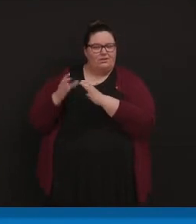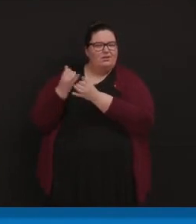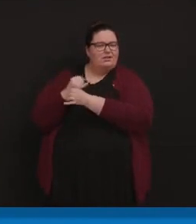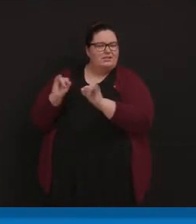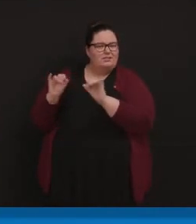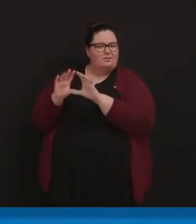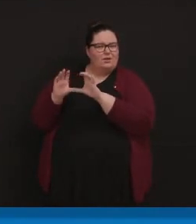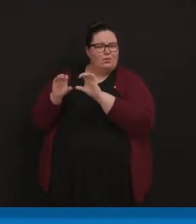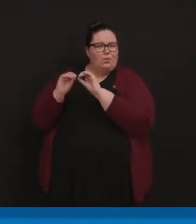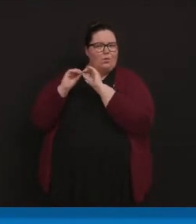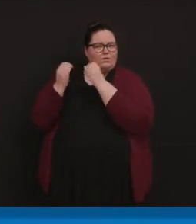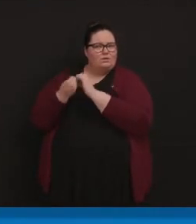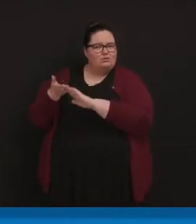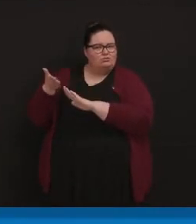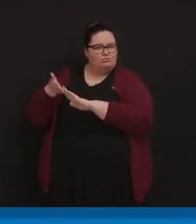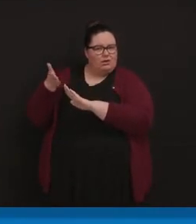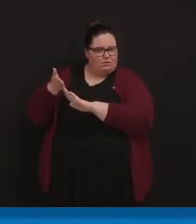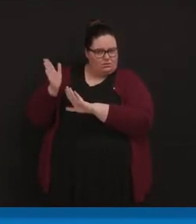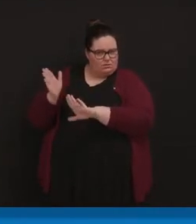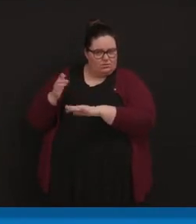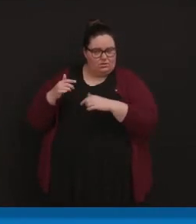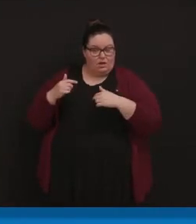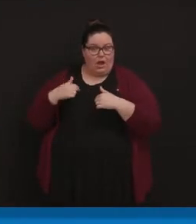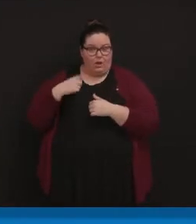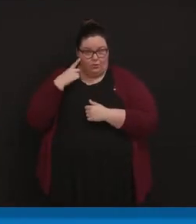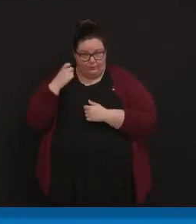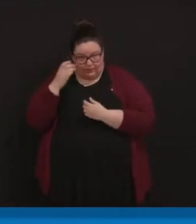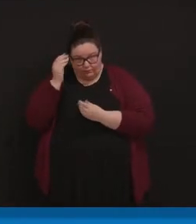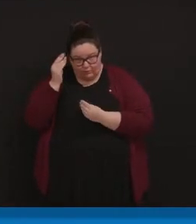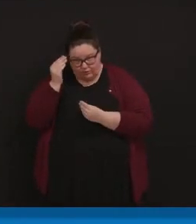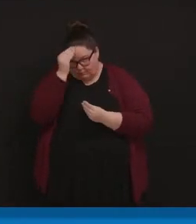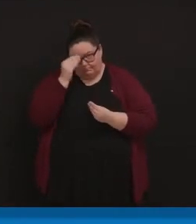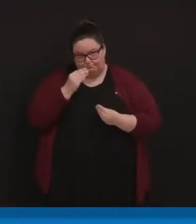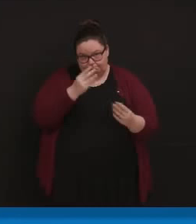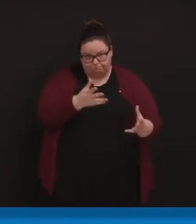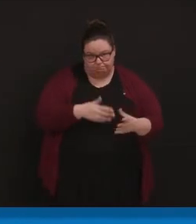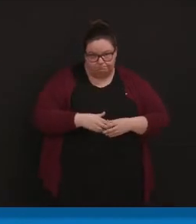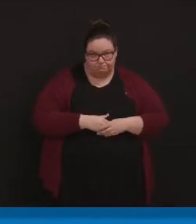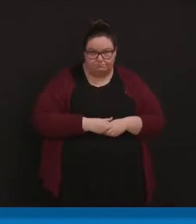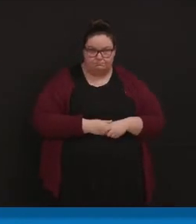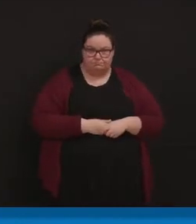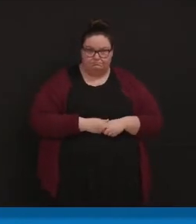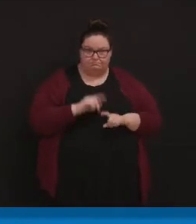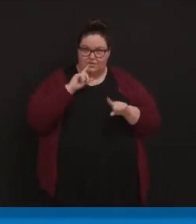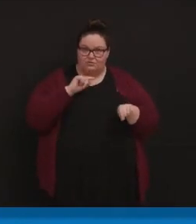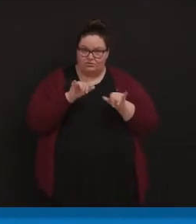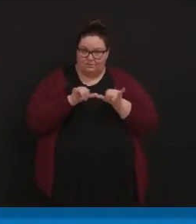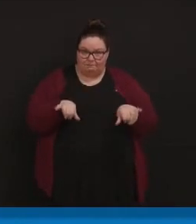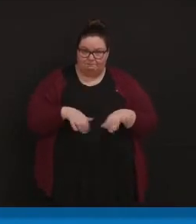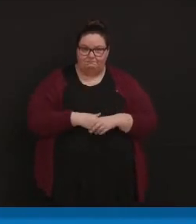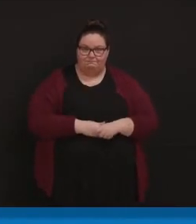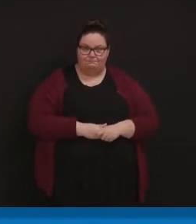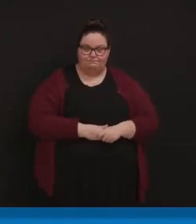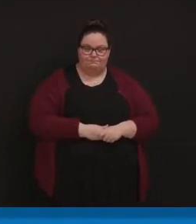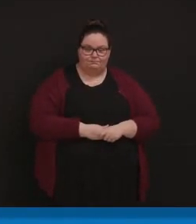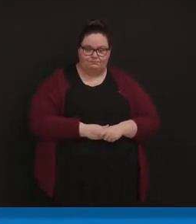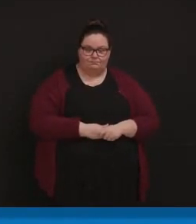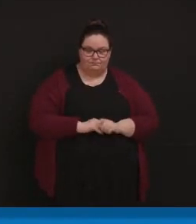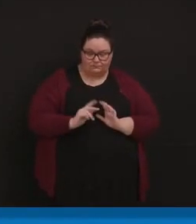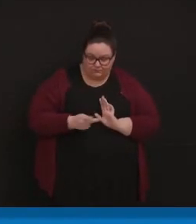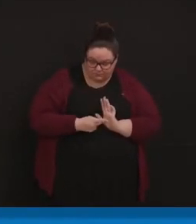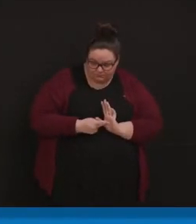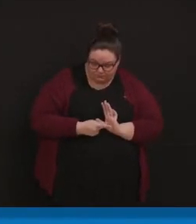quasi-independent organization who handles dealing with those questions, but we'll happily make sure that we get all that information back to you as quickly as possible.